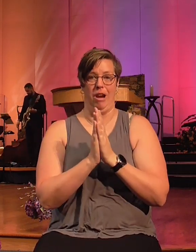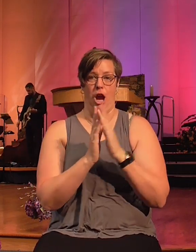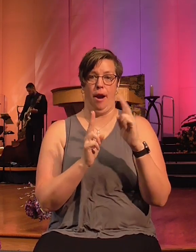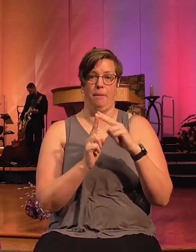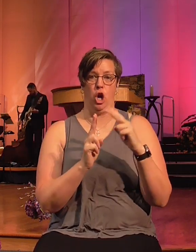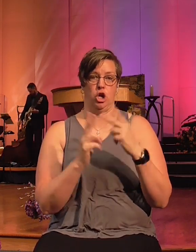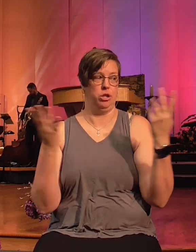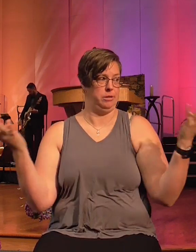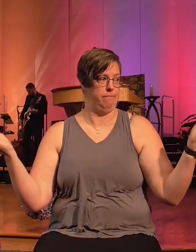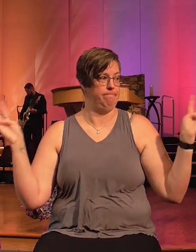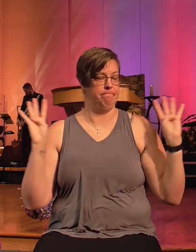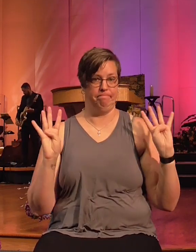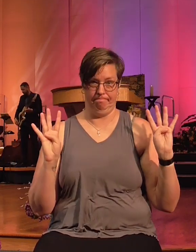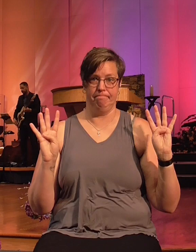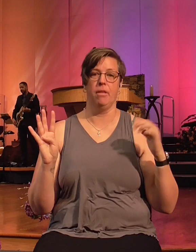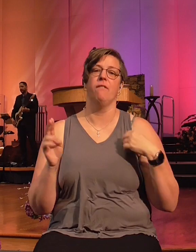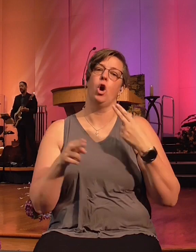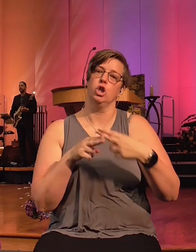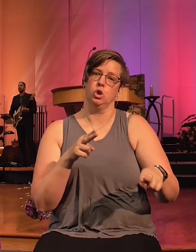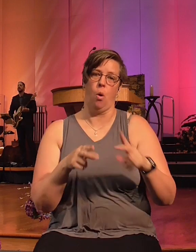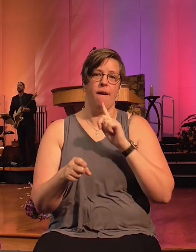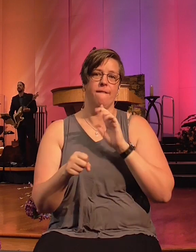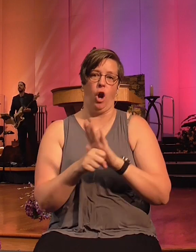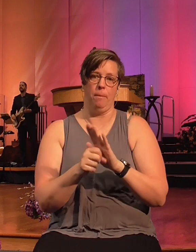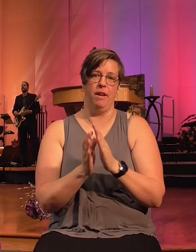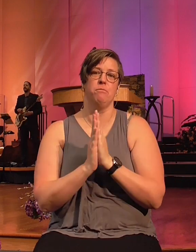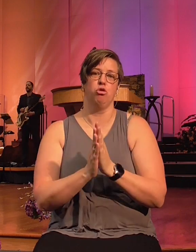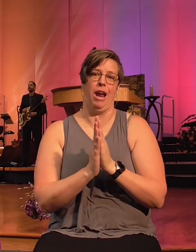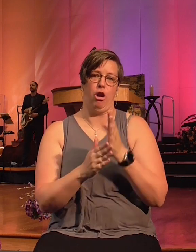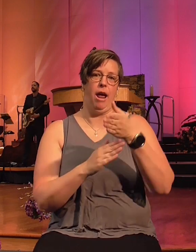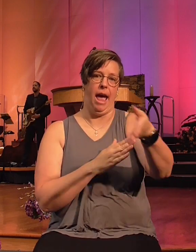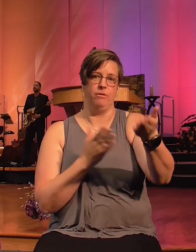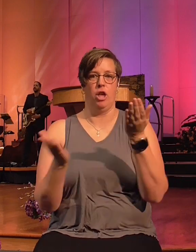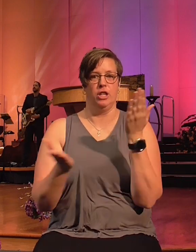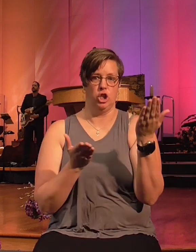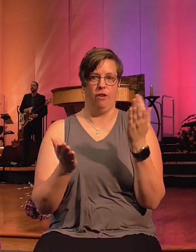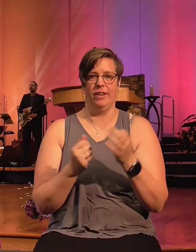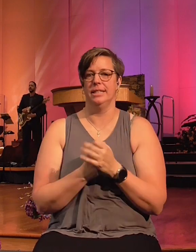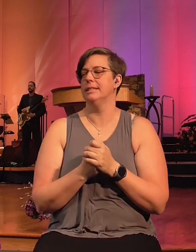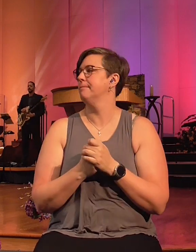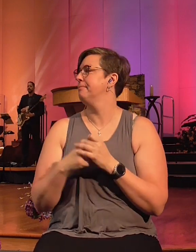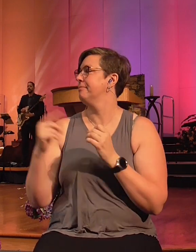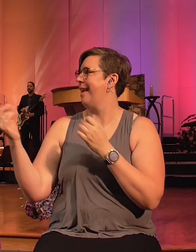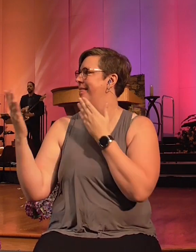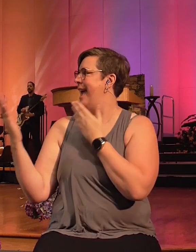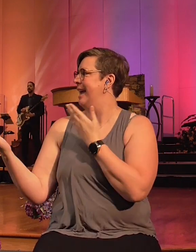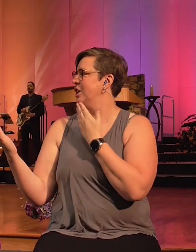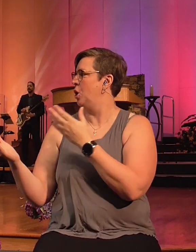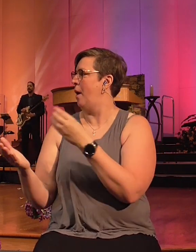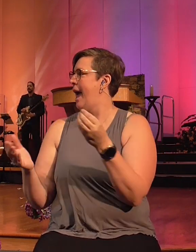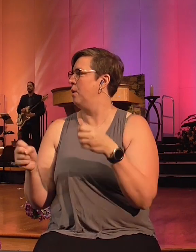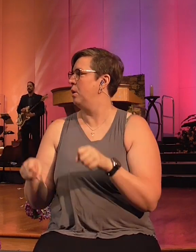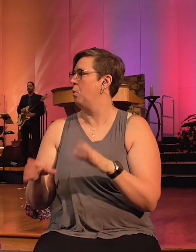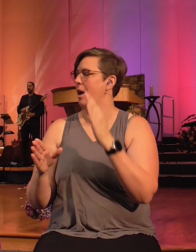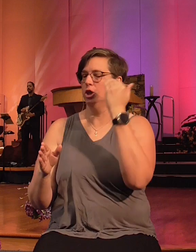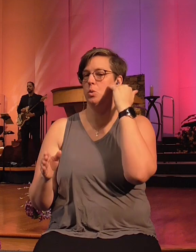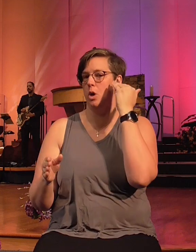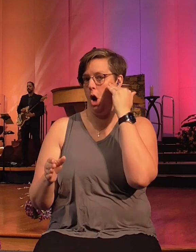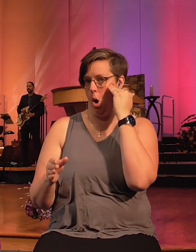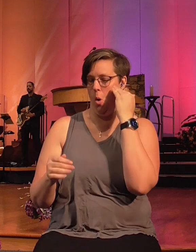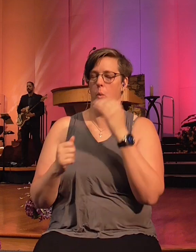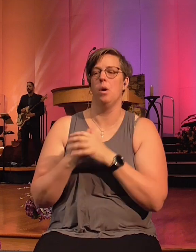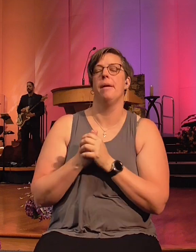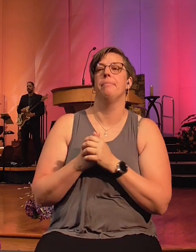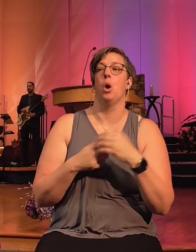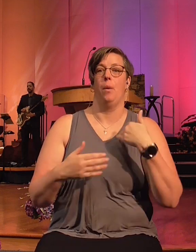here in front and available for a short affirmative prayer after the service. Thanks so much. And we want to let you know that we've got